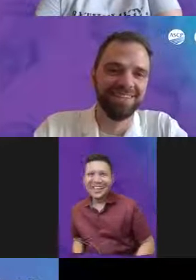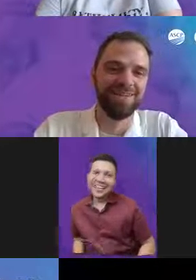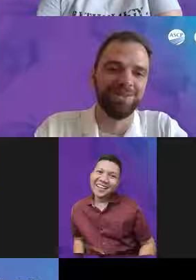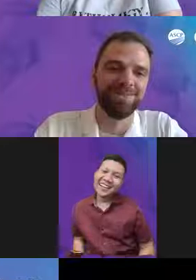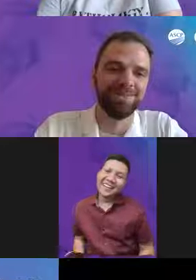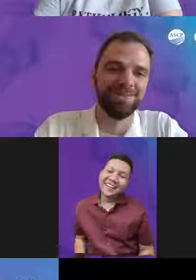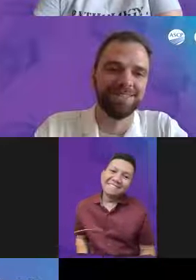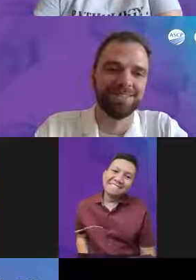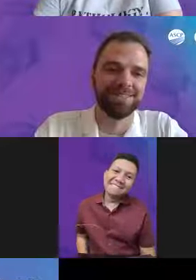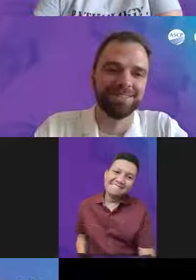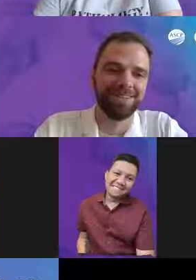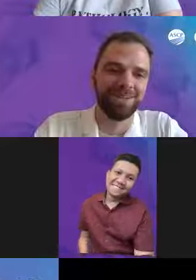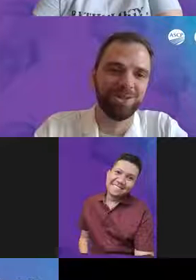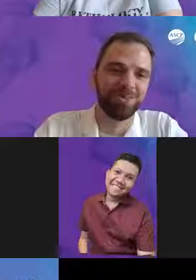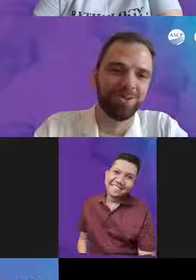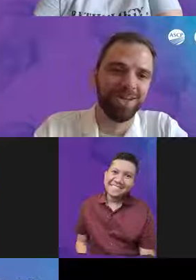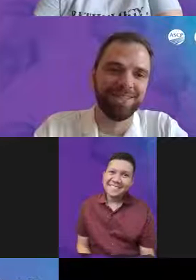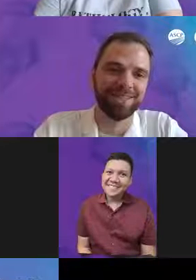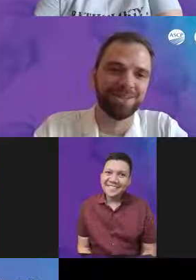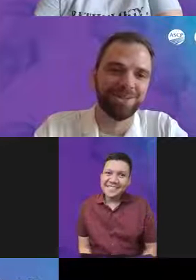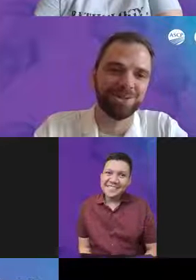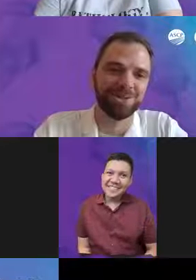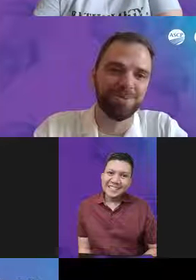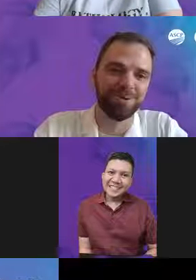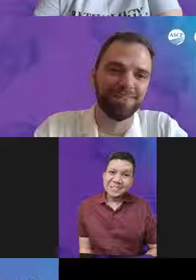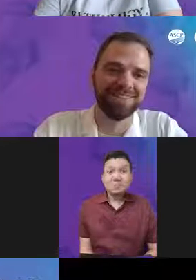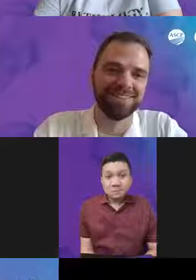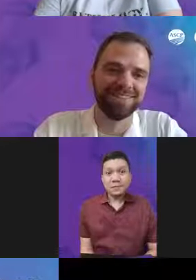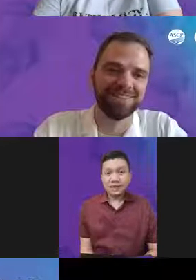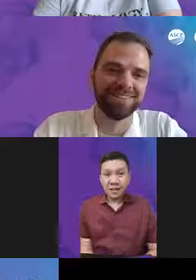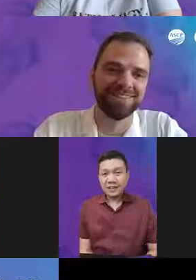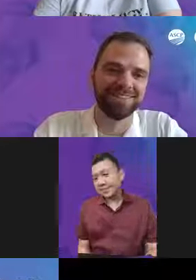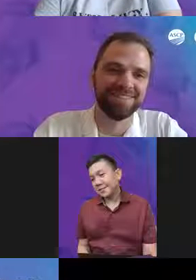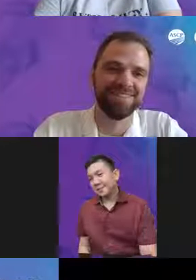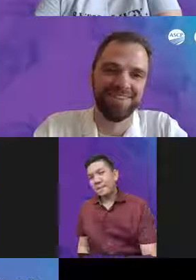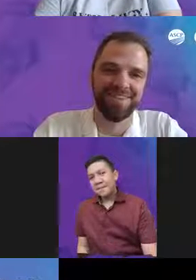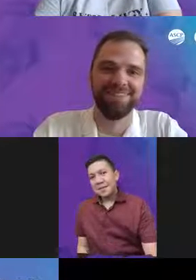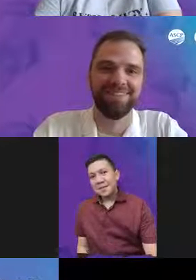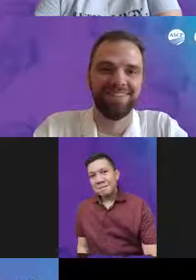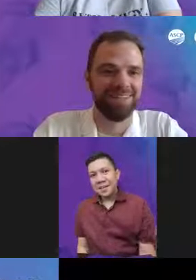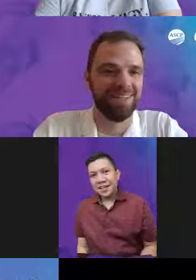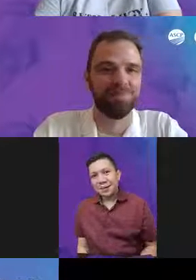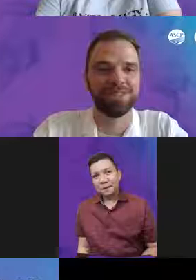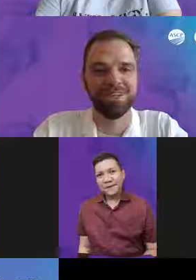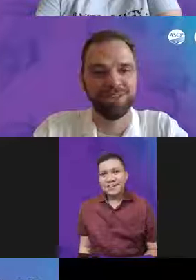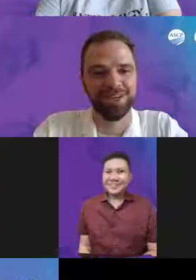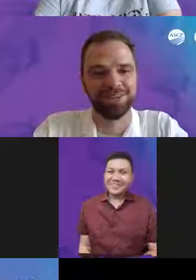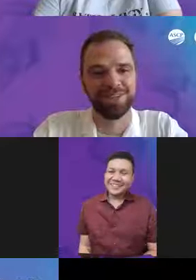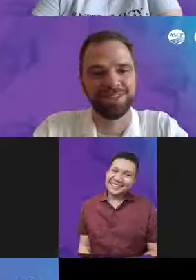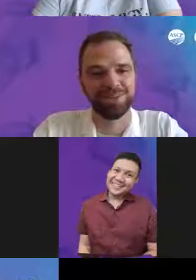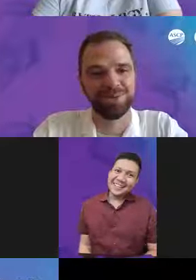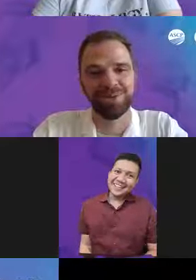it. Thank you. We got to talk a little pre-analytics too, which are important. Absolutely. QA but is so important.